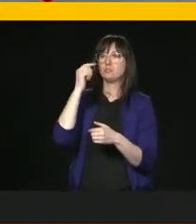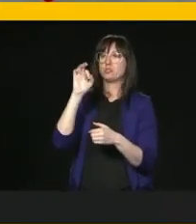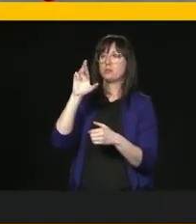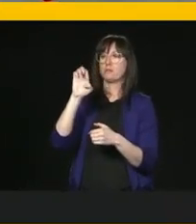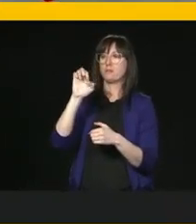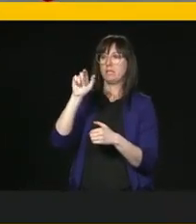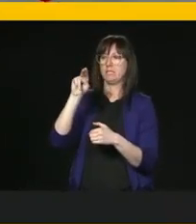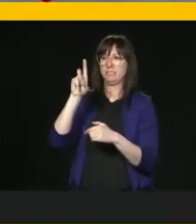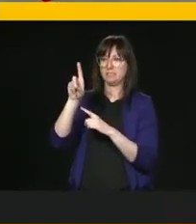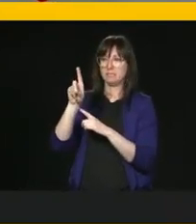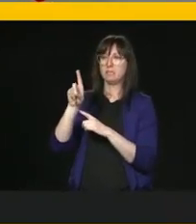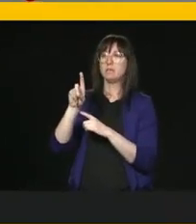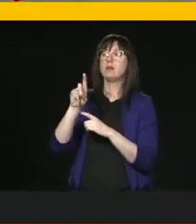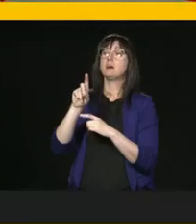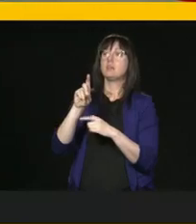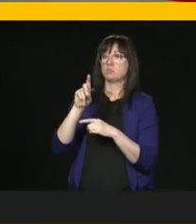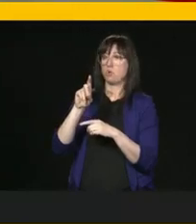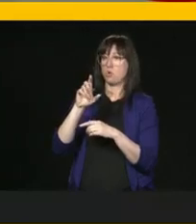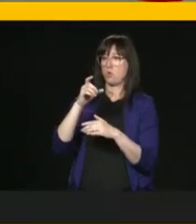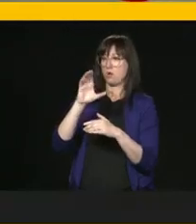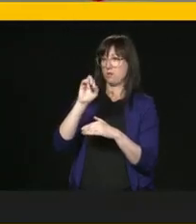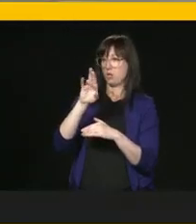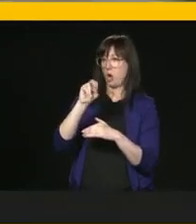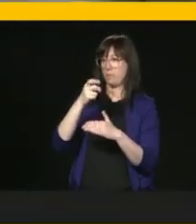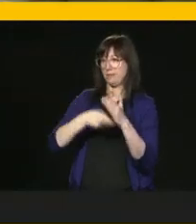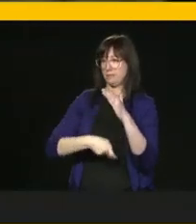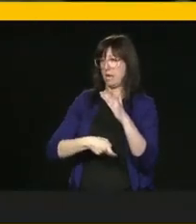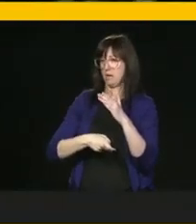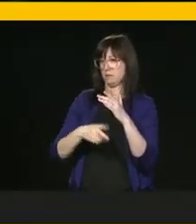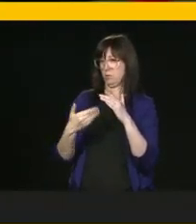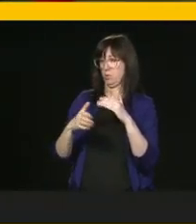litre on gasoline, 50% increase. Is that a good idea?